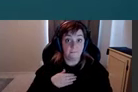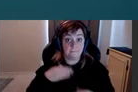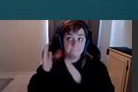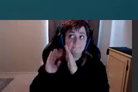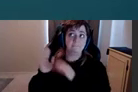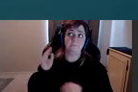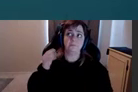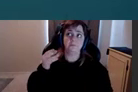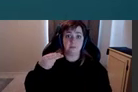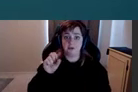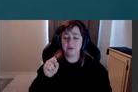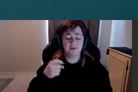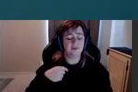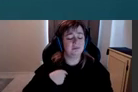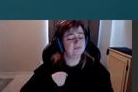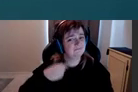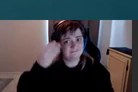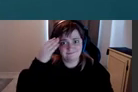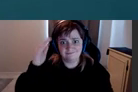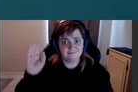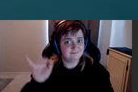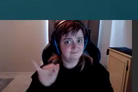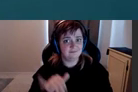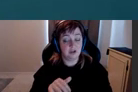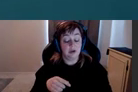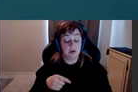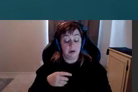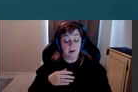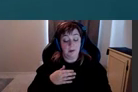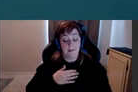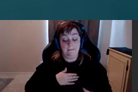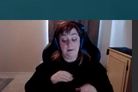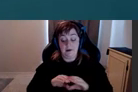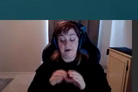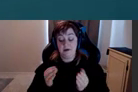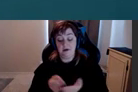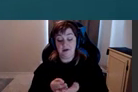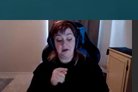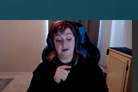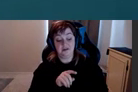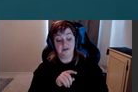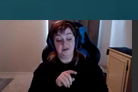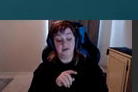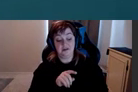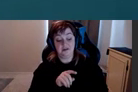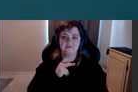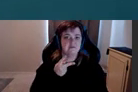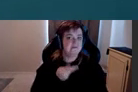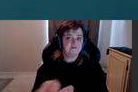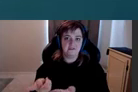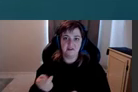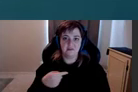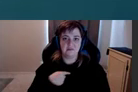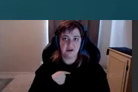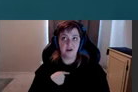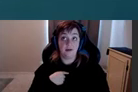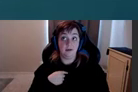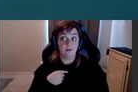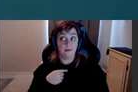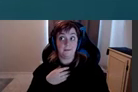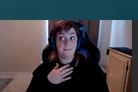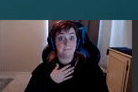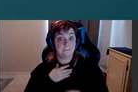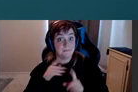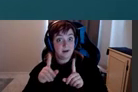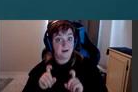And I learned after she failed me, despite getting 100 on my test. And